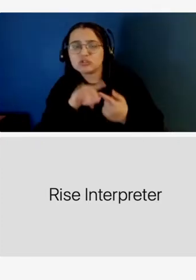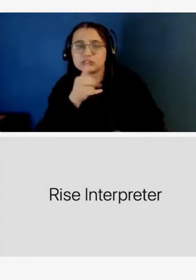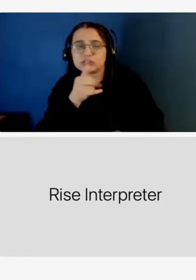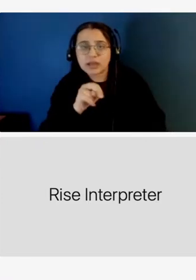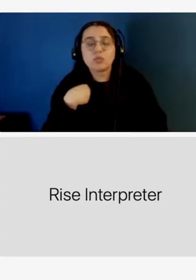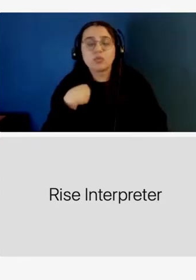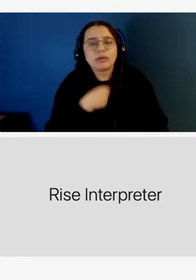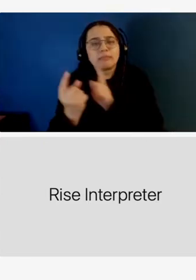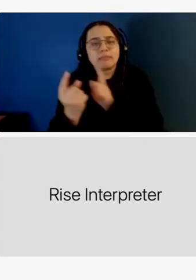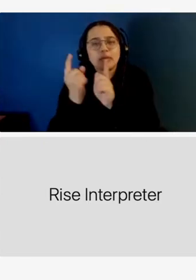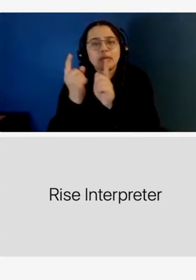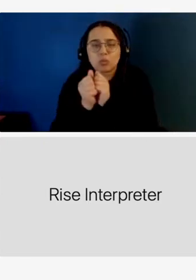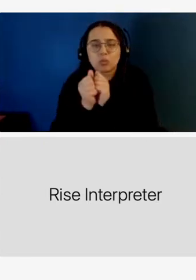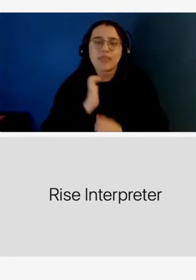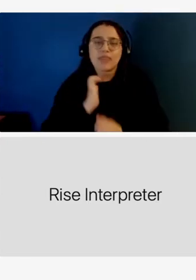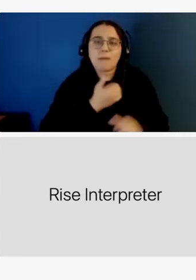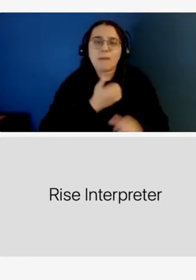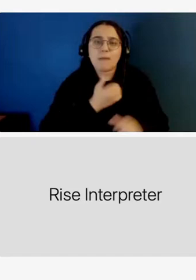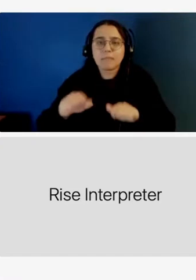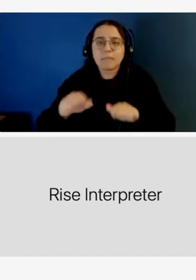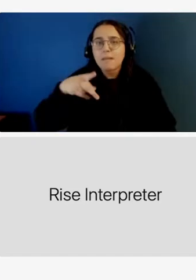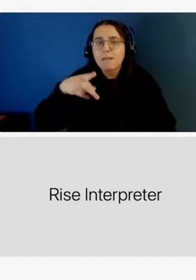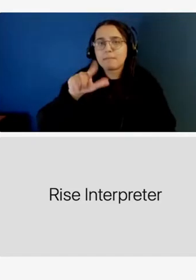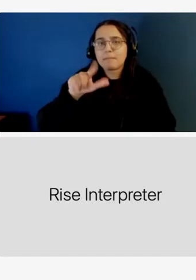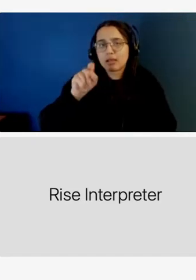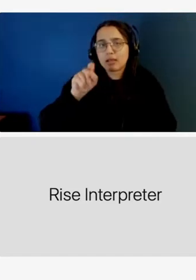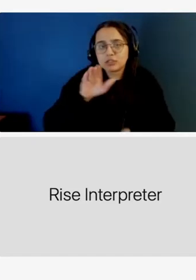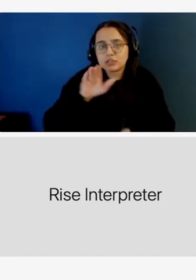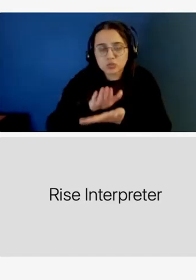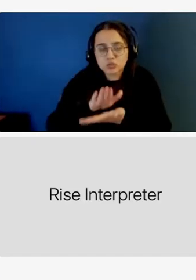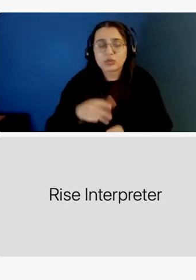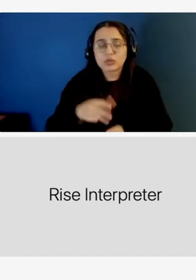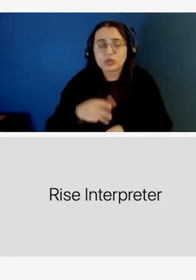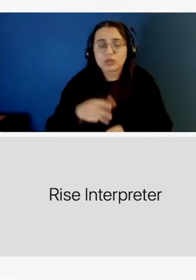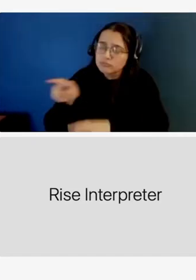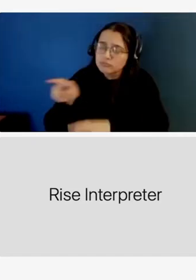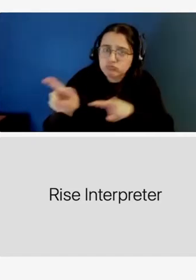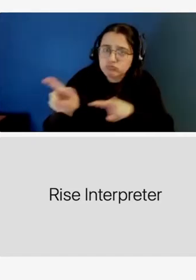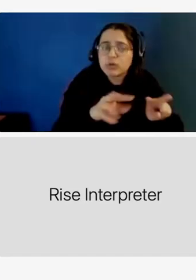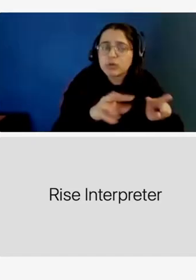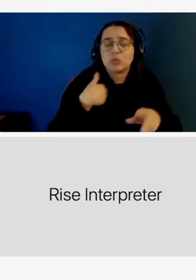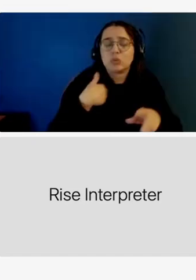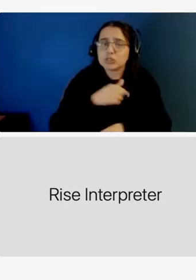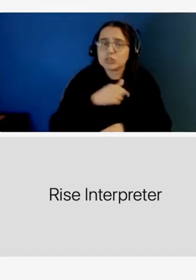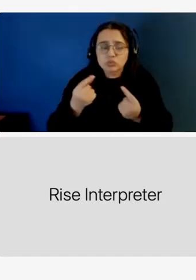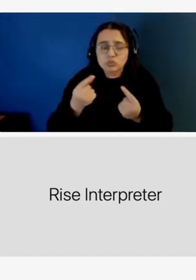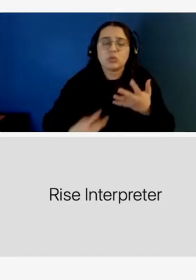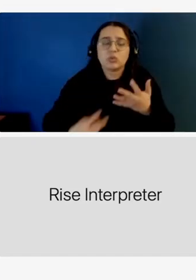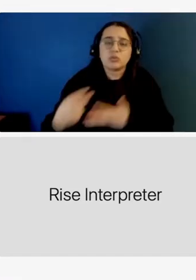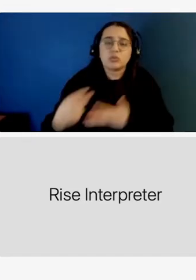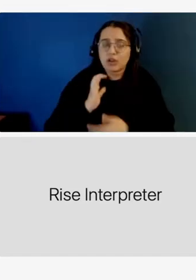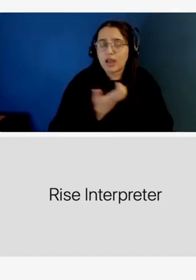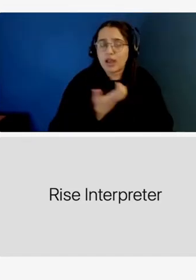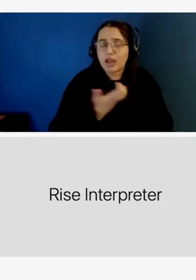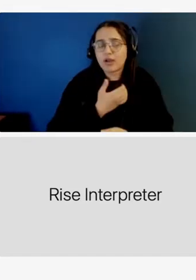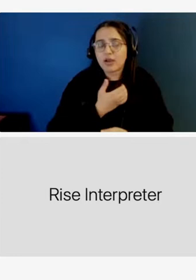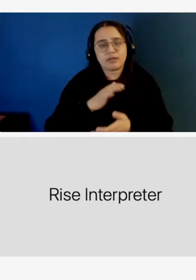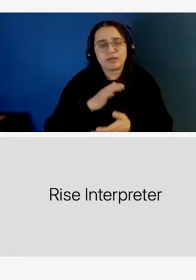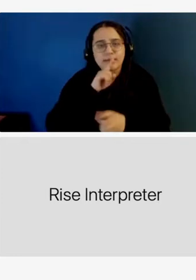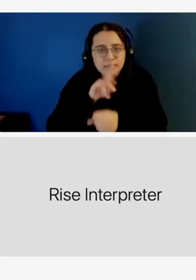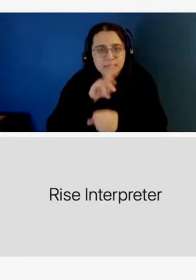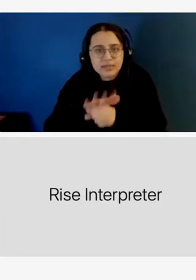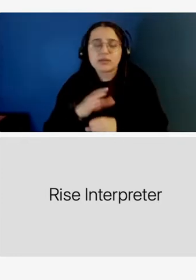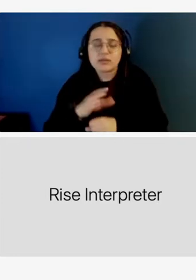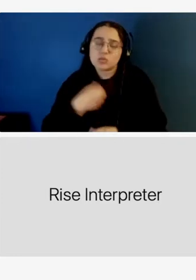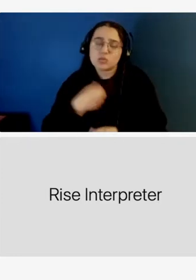we reviewed our professional learning commitments. We gave them some ideas of what our team was working on at that time. And